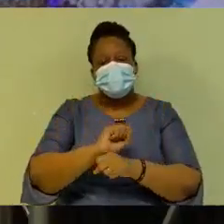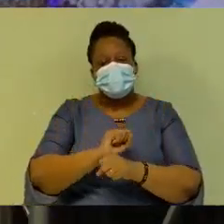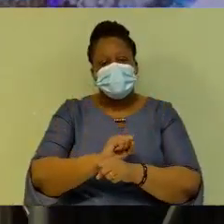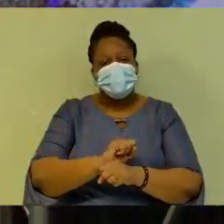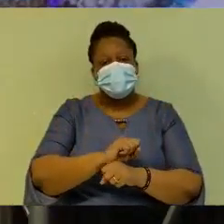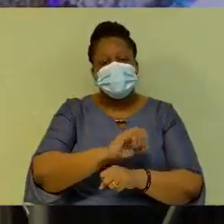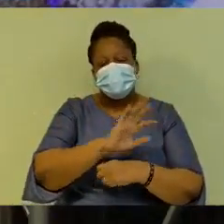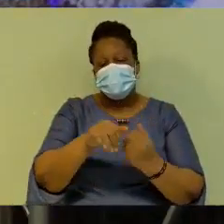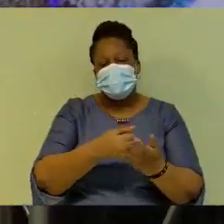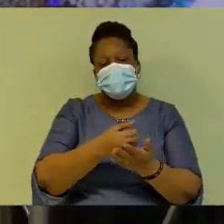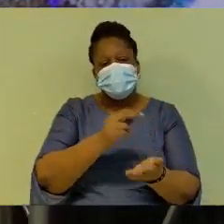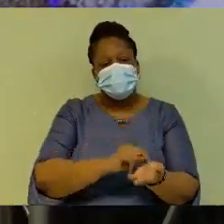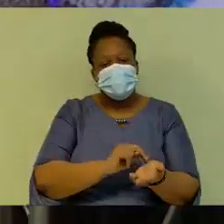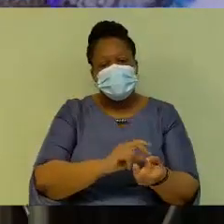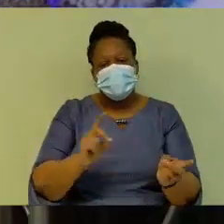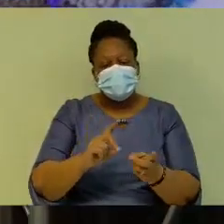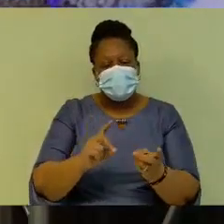against COVID-19.